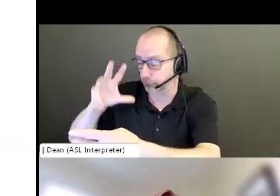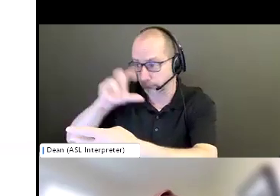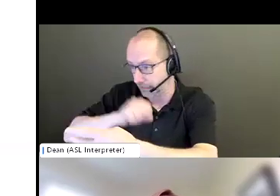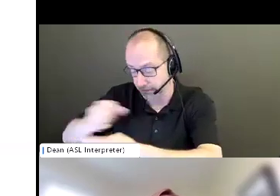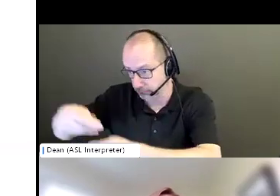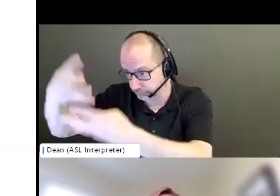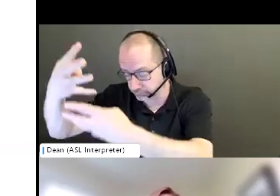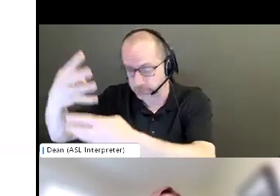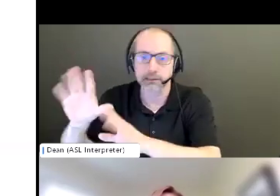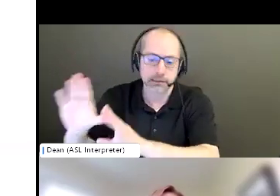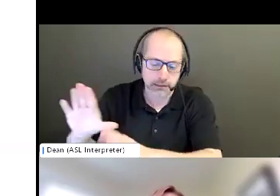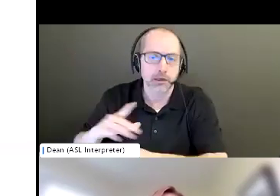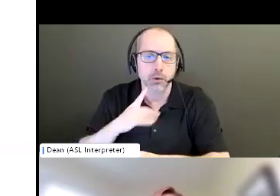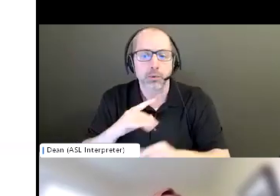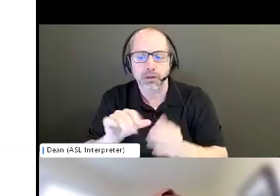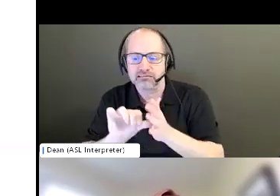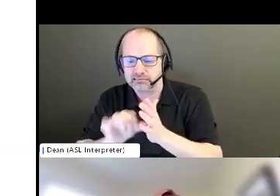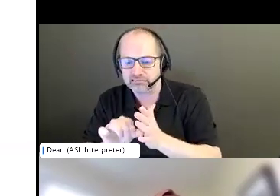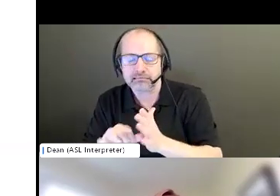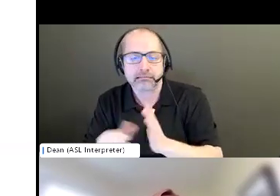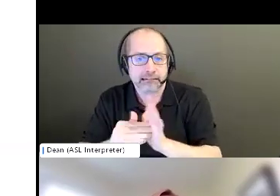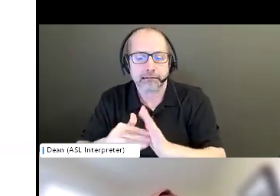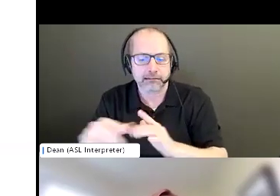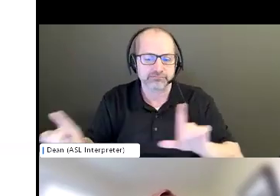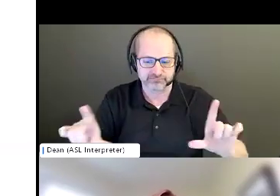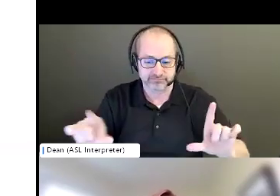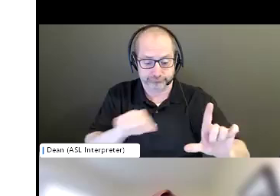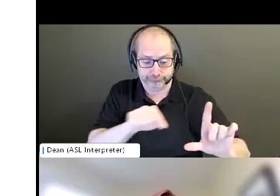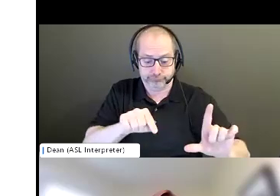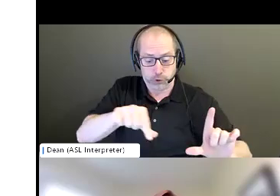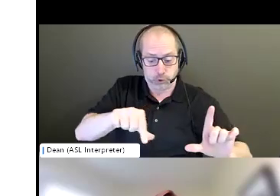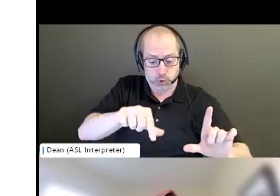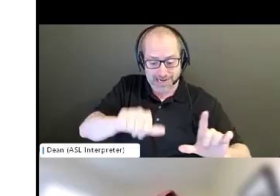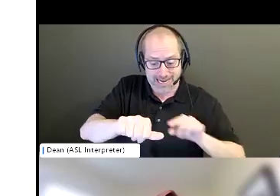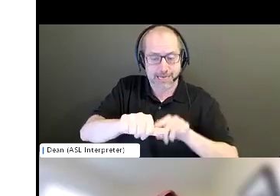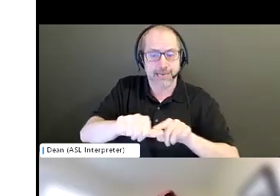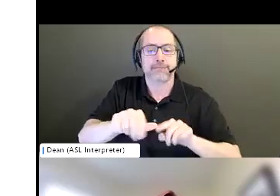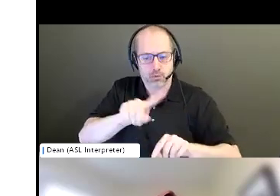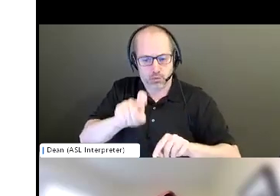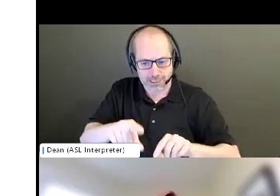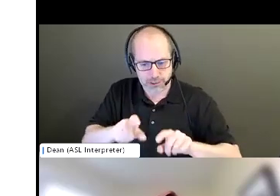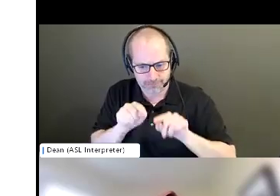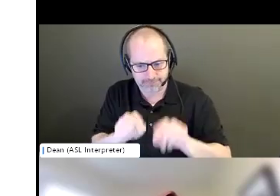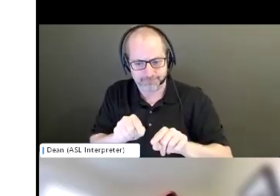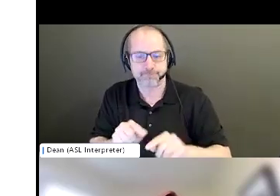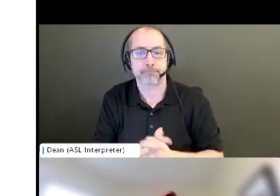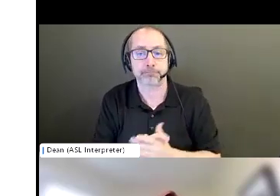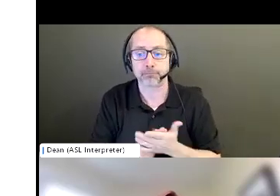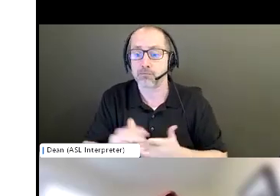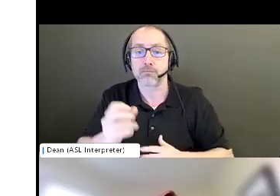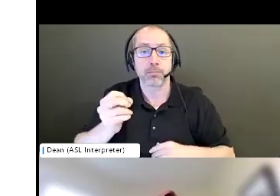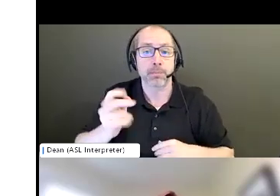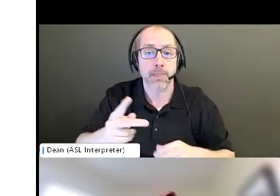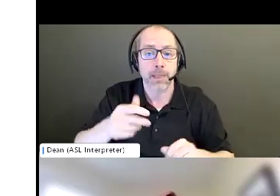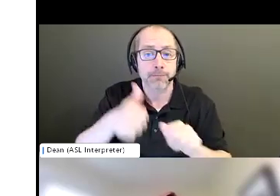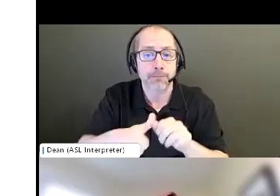we may give you a little reminder to move it over to the Q&A box so we don't miss your question. As I mentioned, we have our